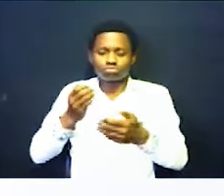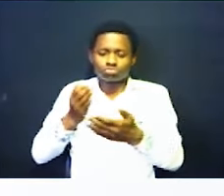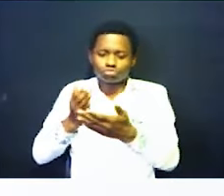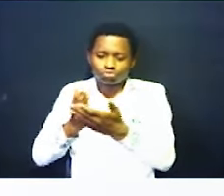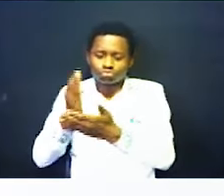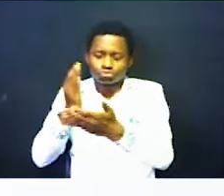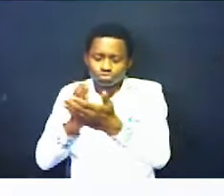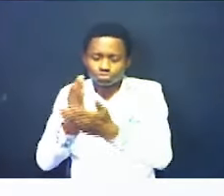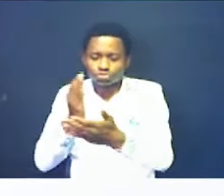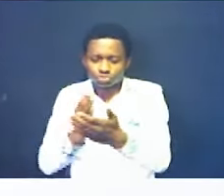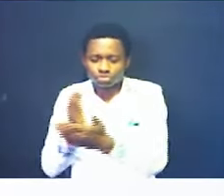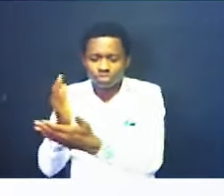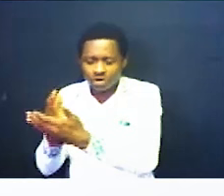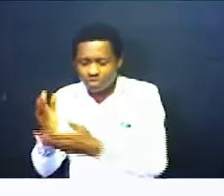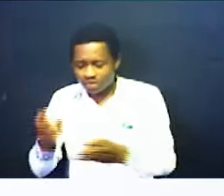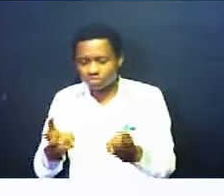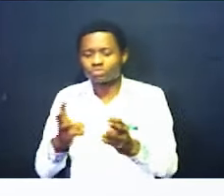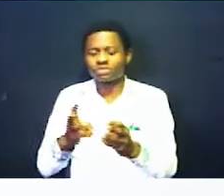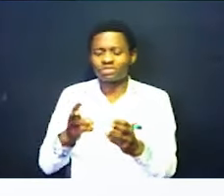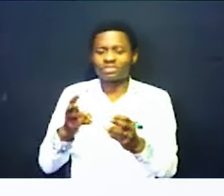Now,